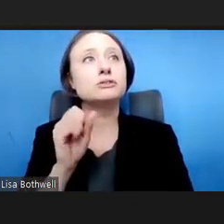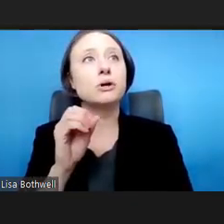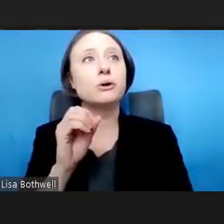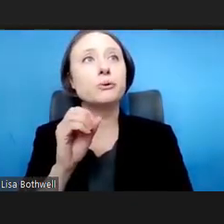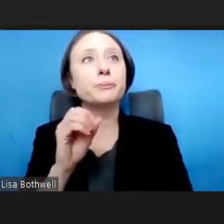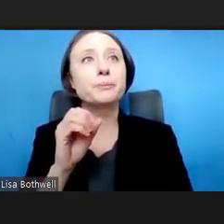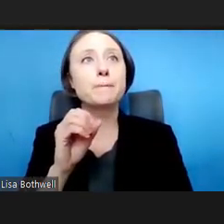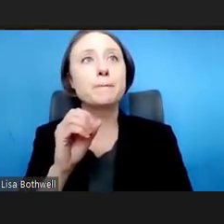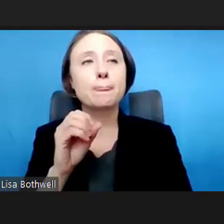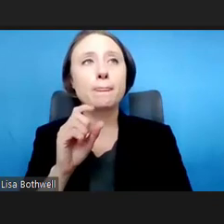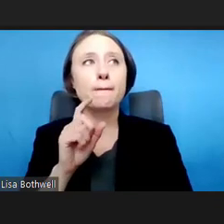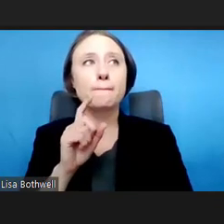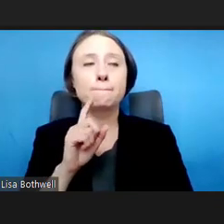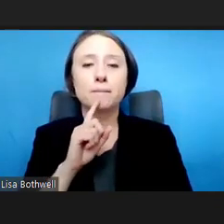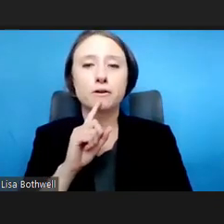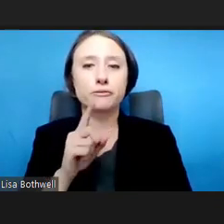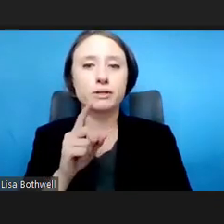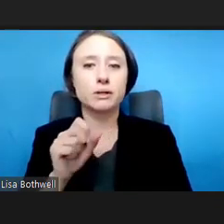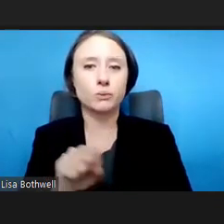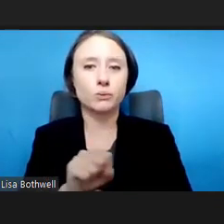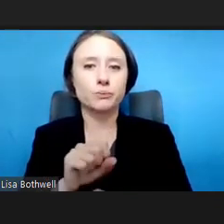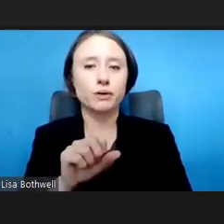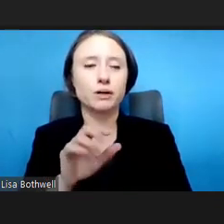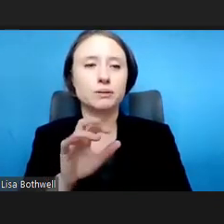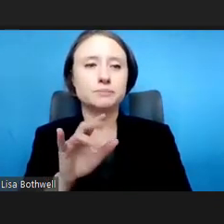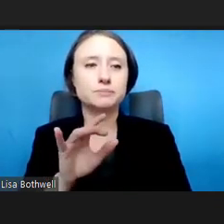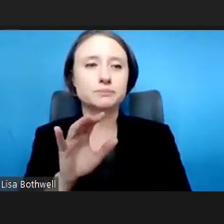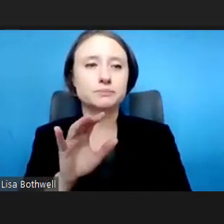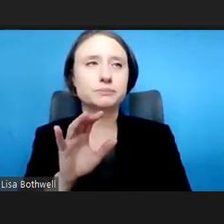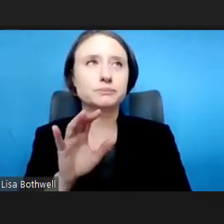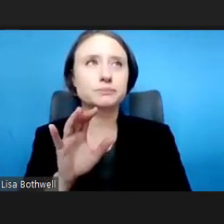1915I waiver plan authorities,